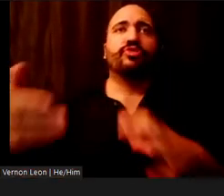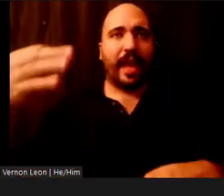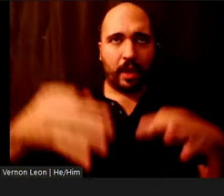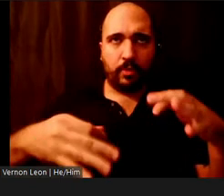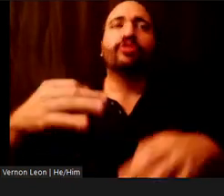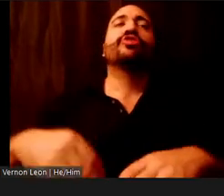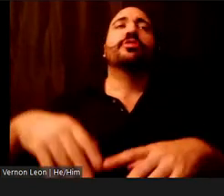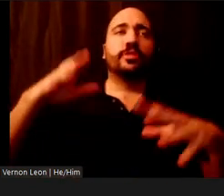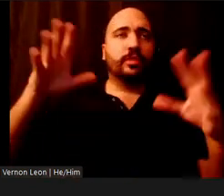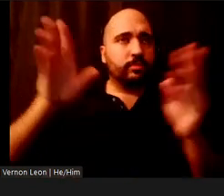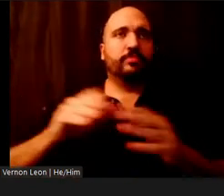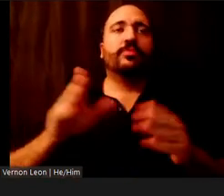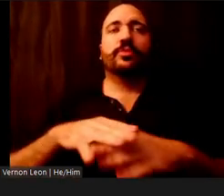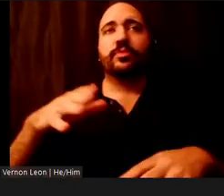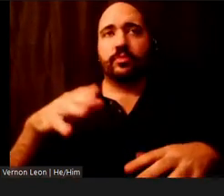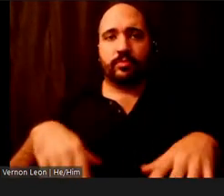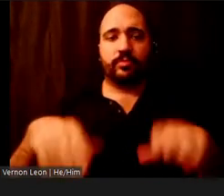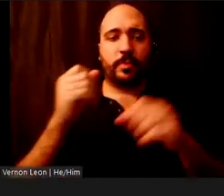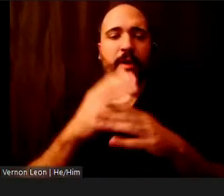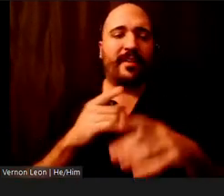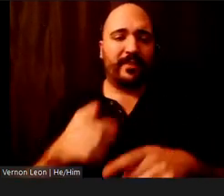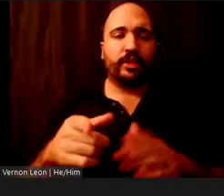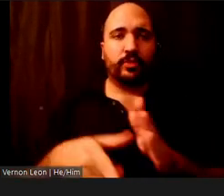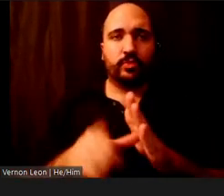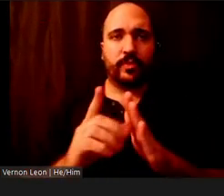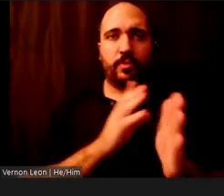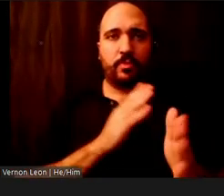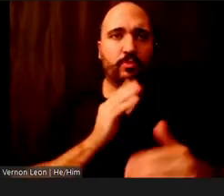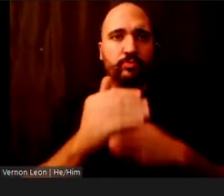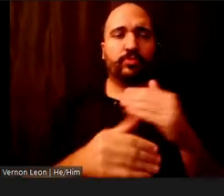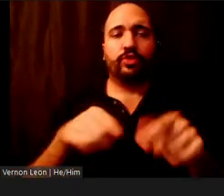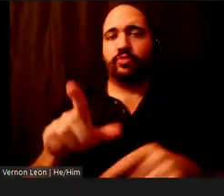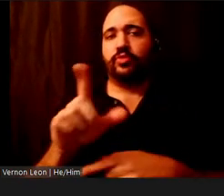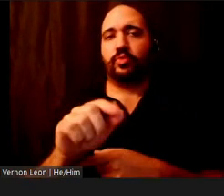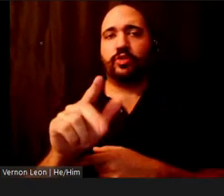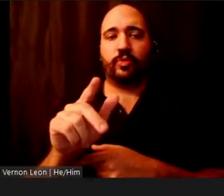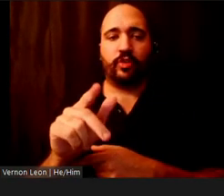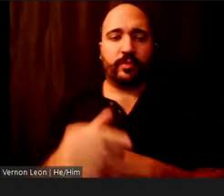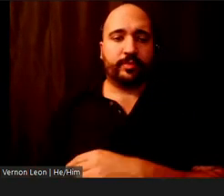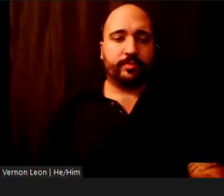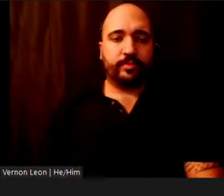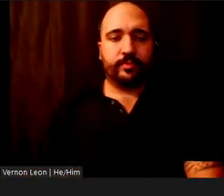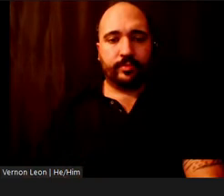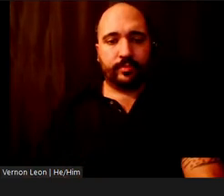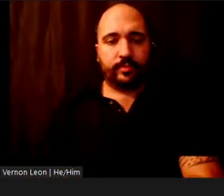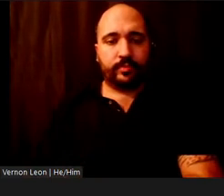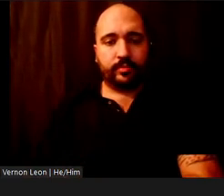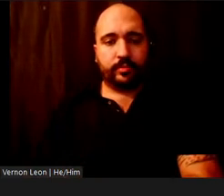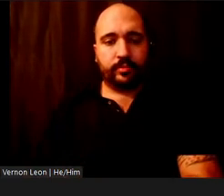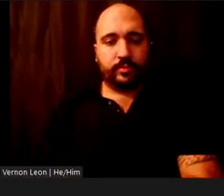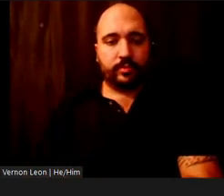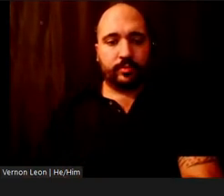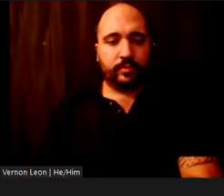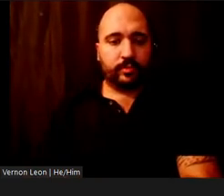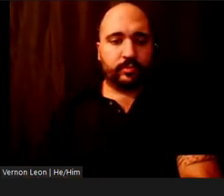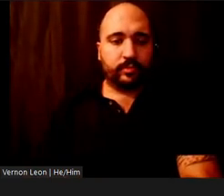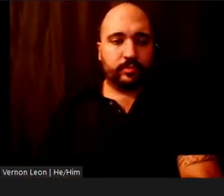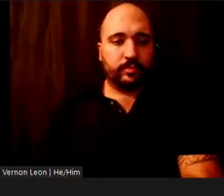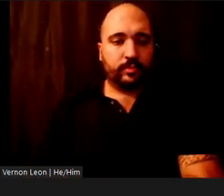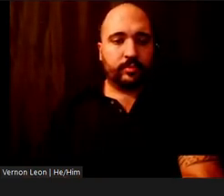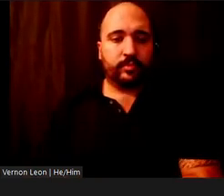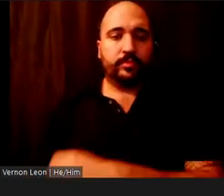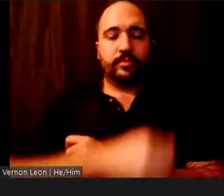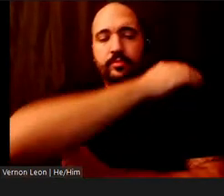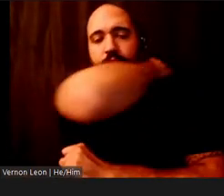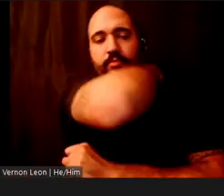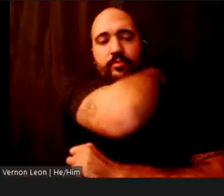and traffic mobility review board process during 2023. Here's the list of all the public outreach webinars held to date.